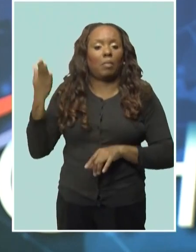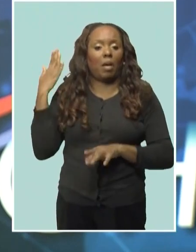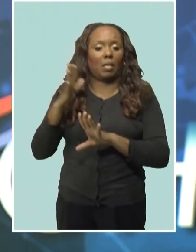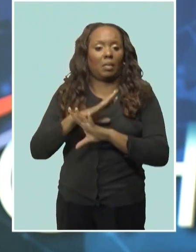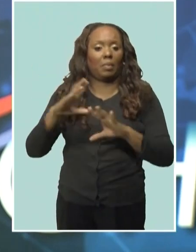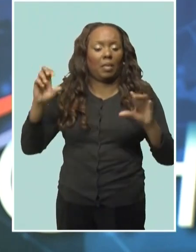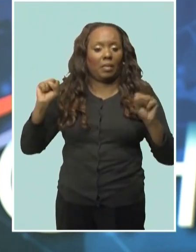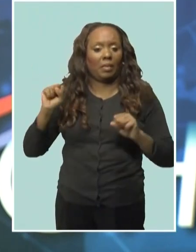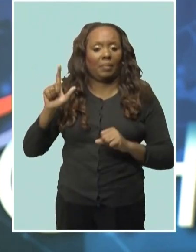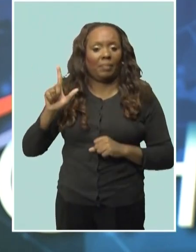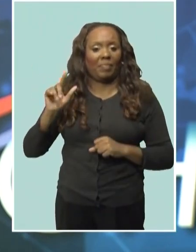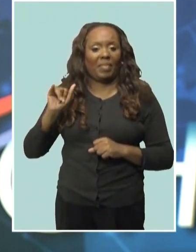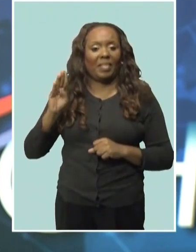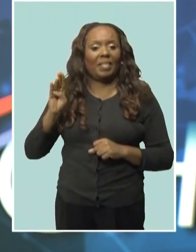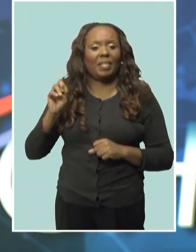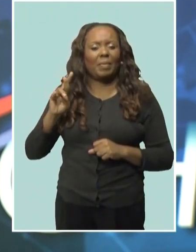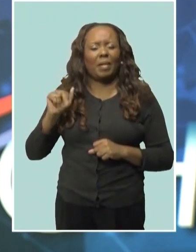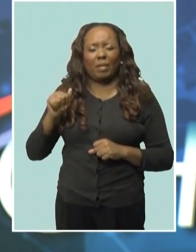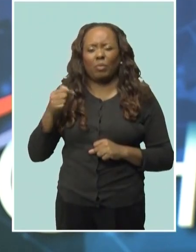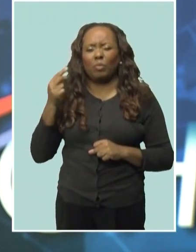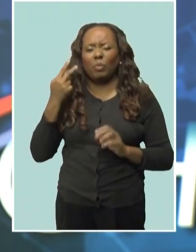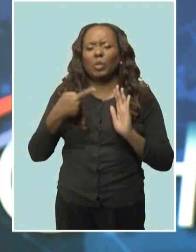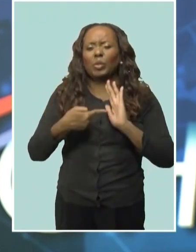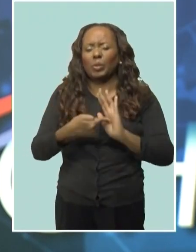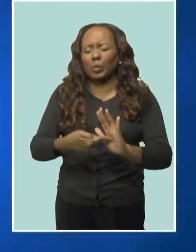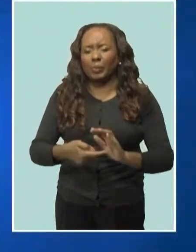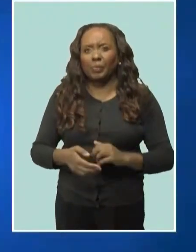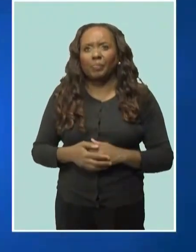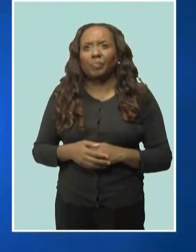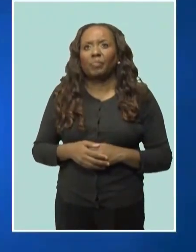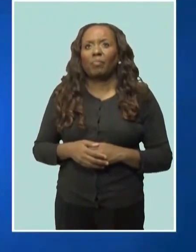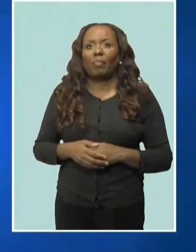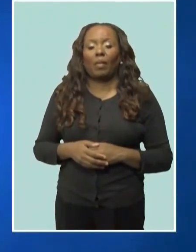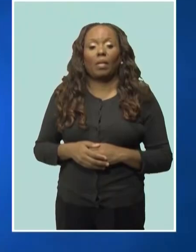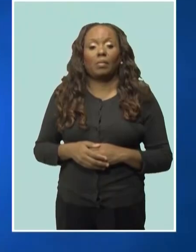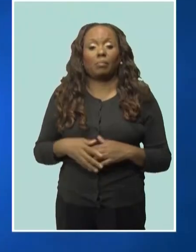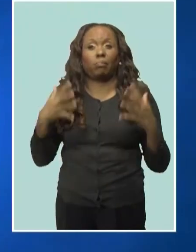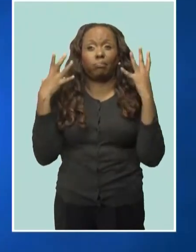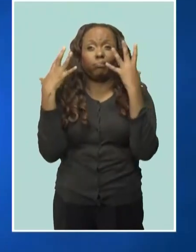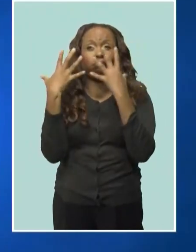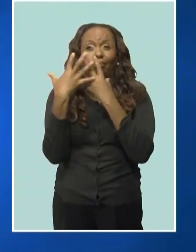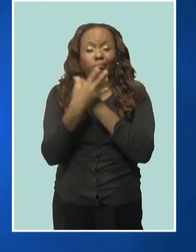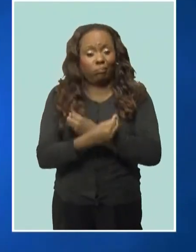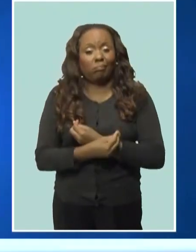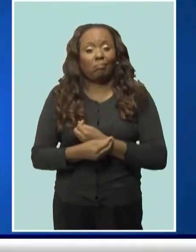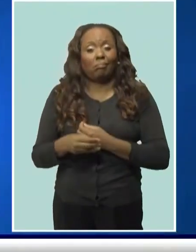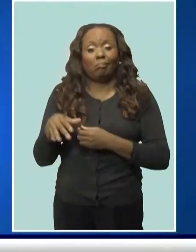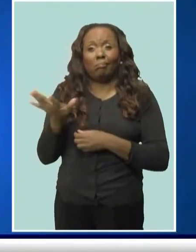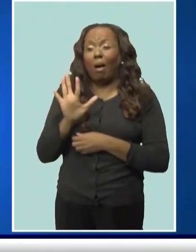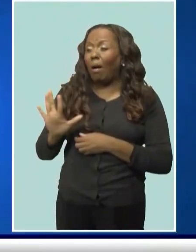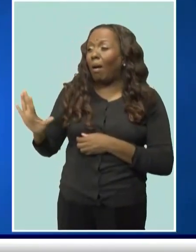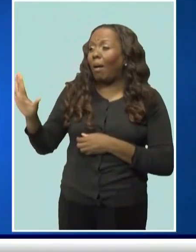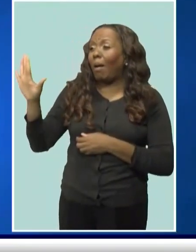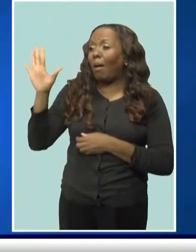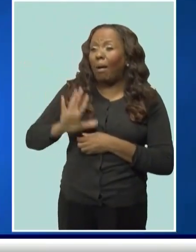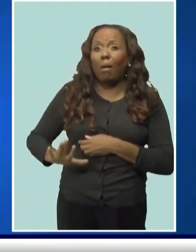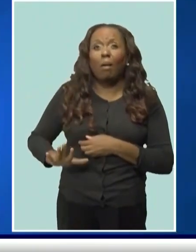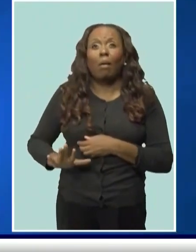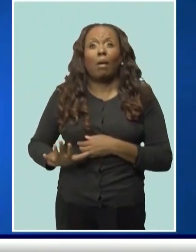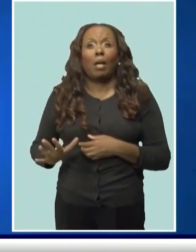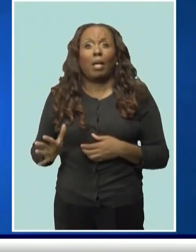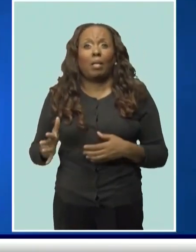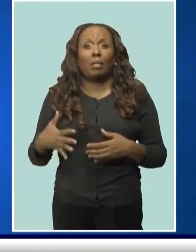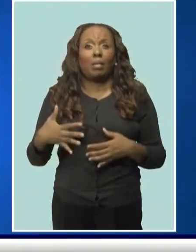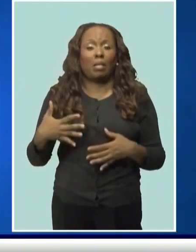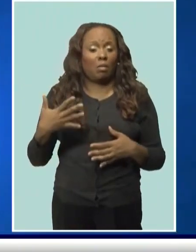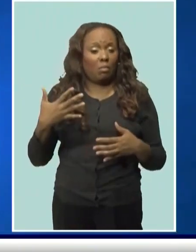Sirleaf. Lorna Jones has that story. The picturesque Carlisle Bay was the backdrop for the occasion, and white the color of choice